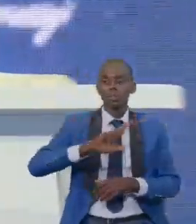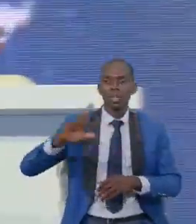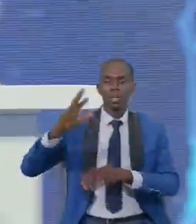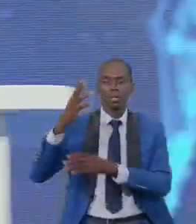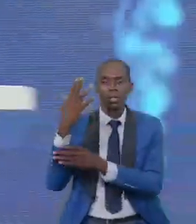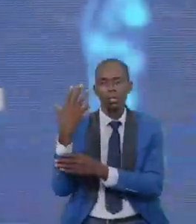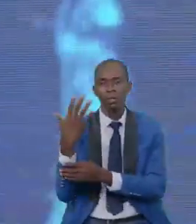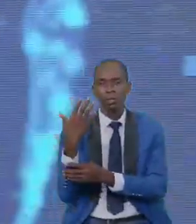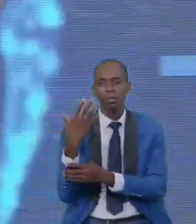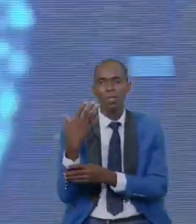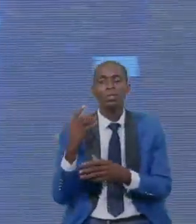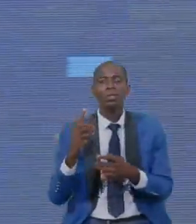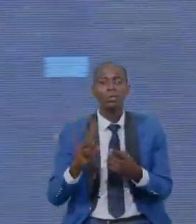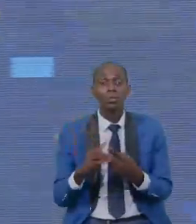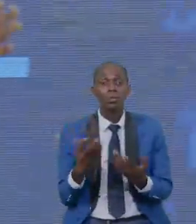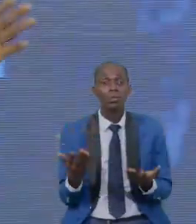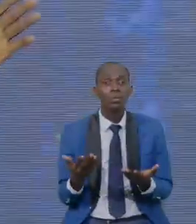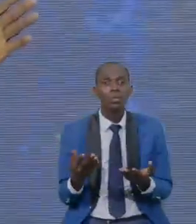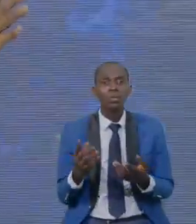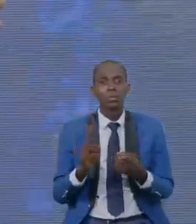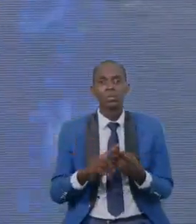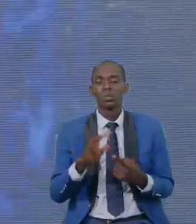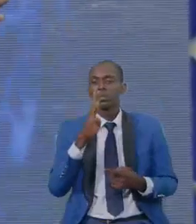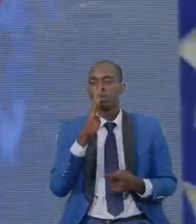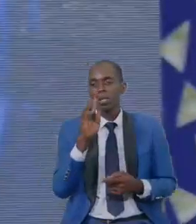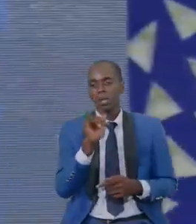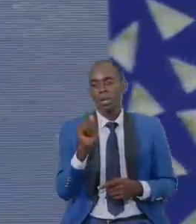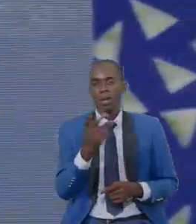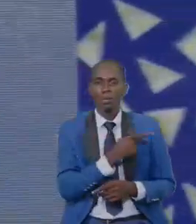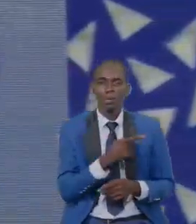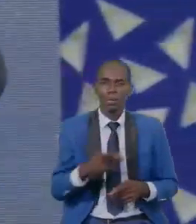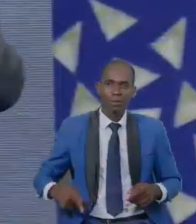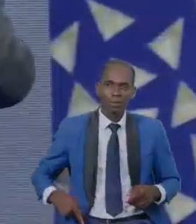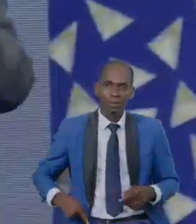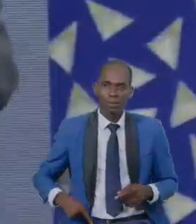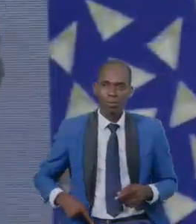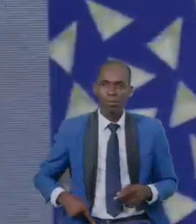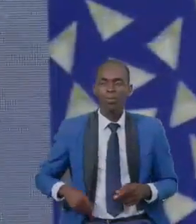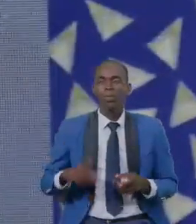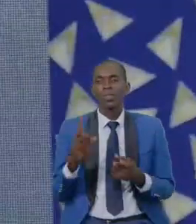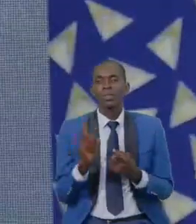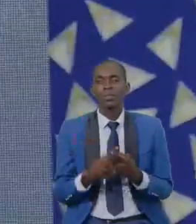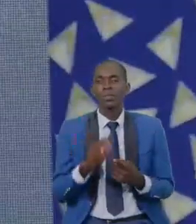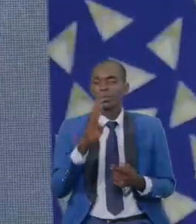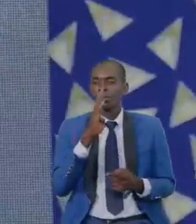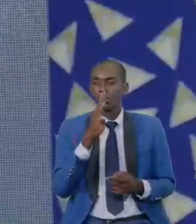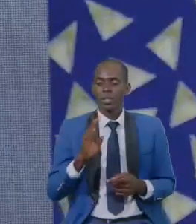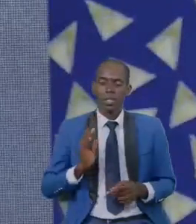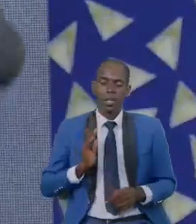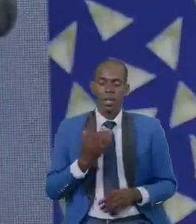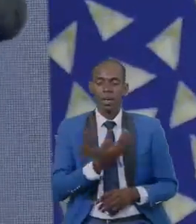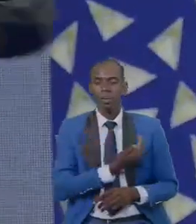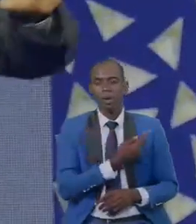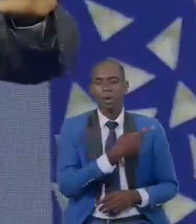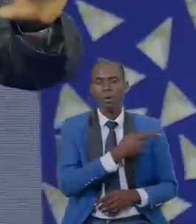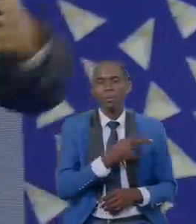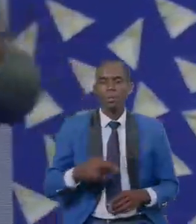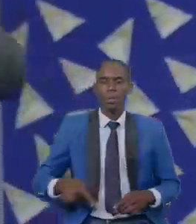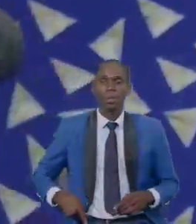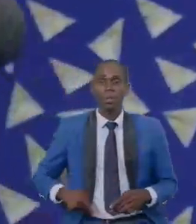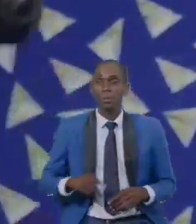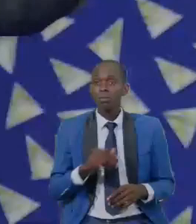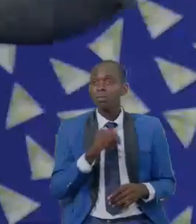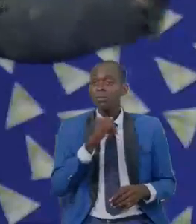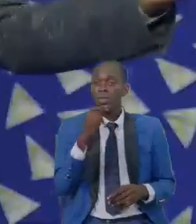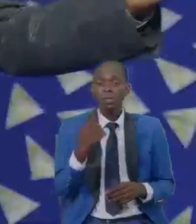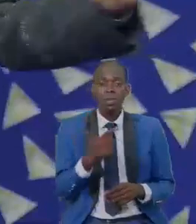to be a prince. To be our prince. And this is not the prince